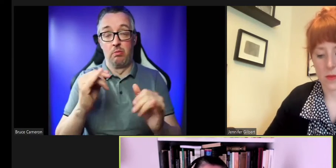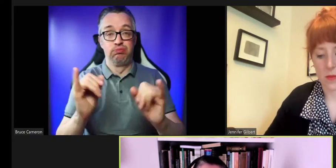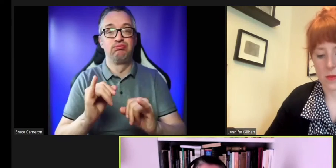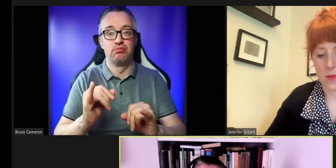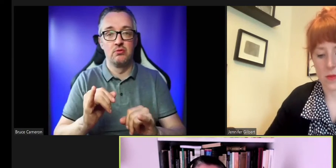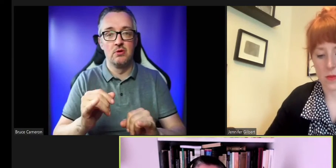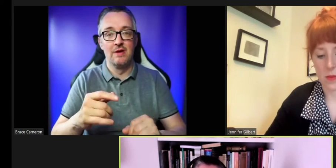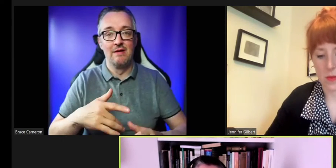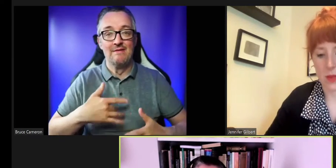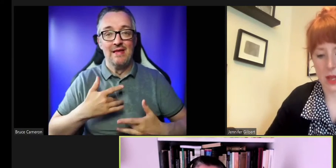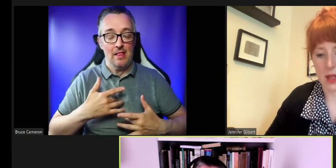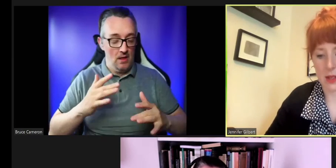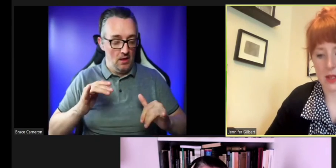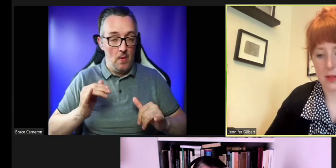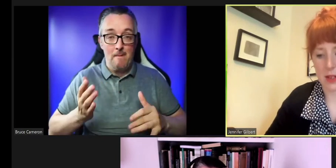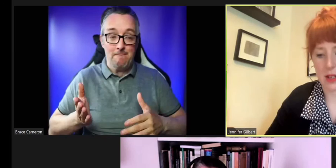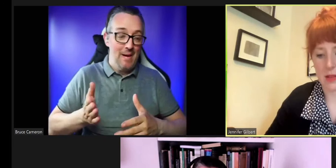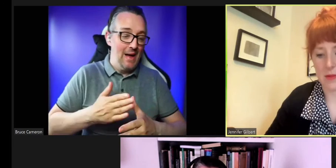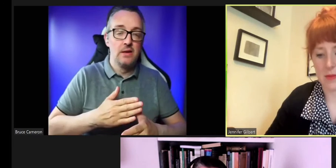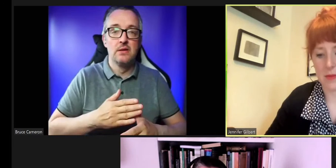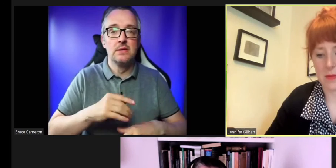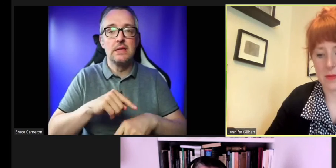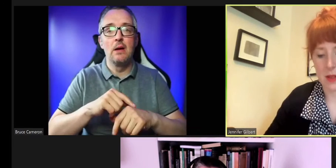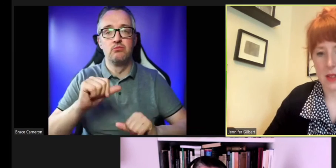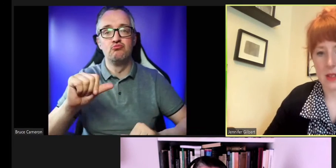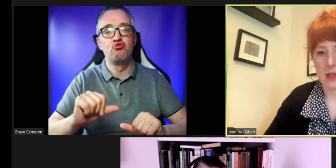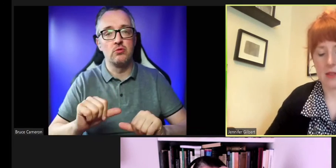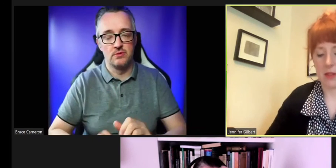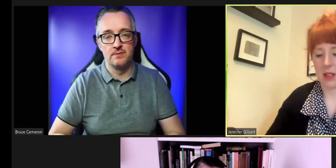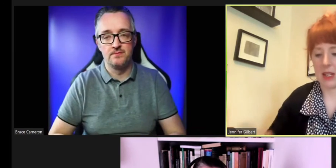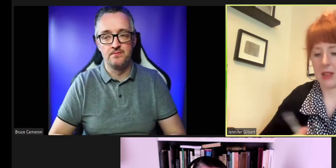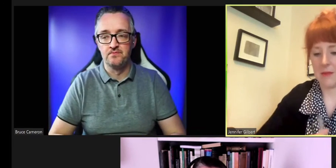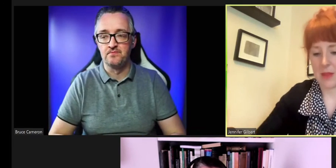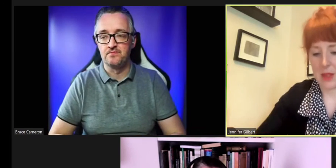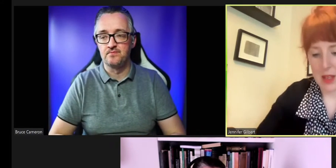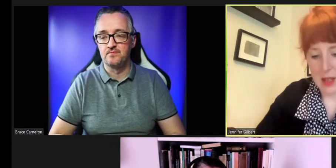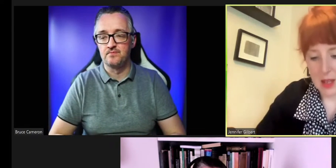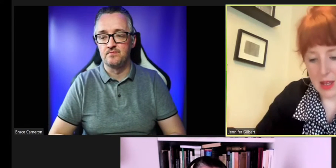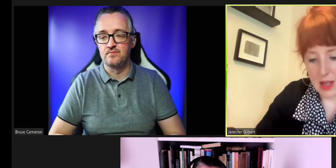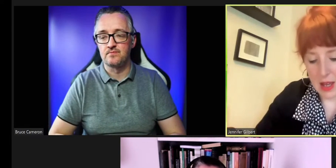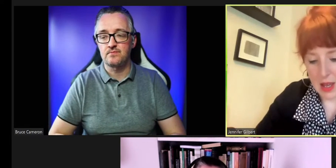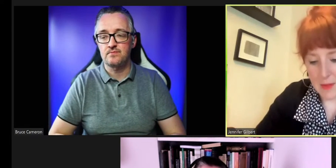doesn't take you so long to come back from that. Definitely.